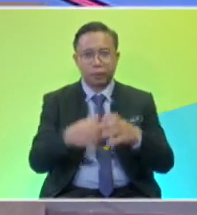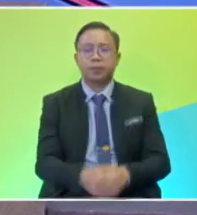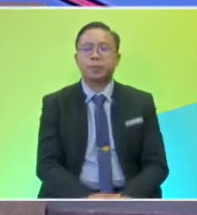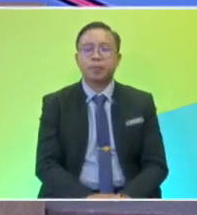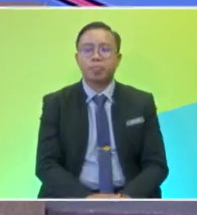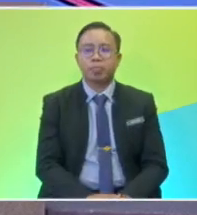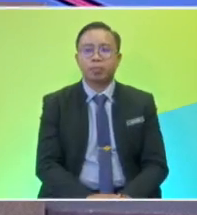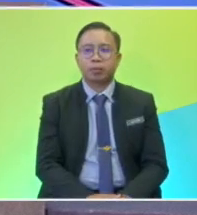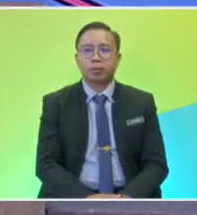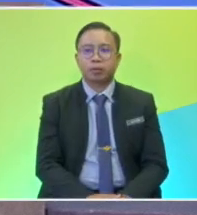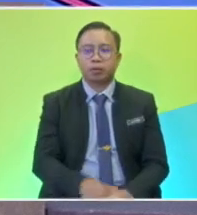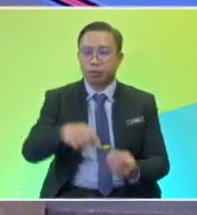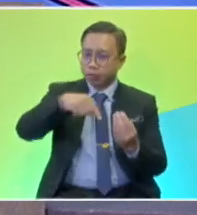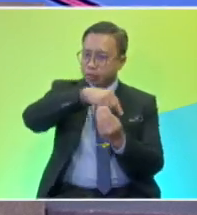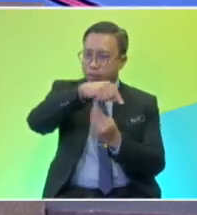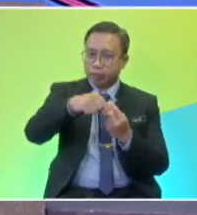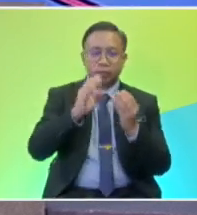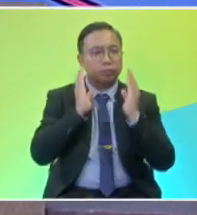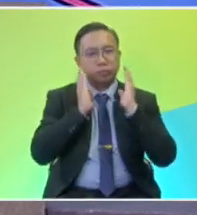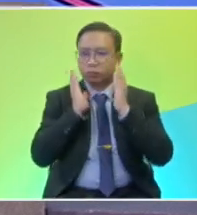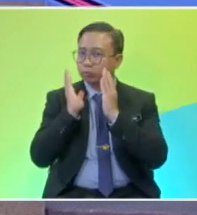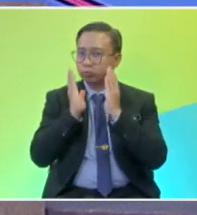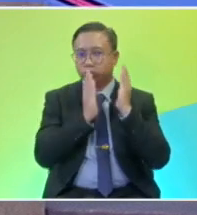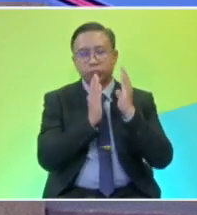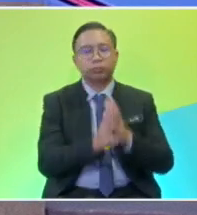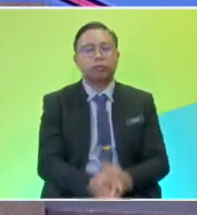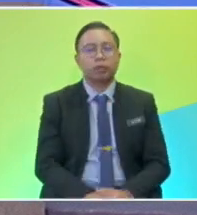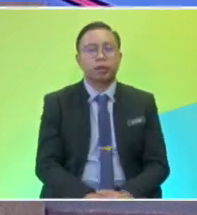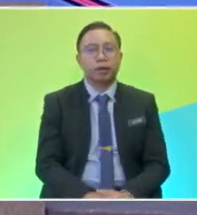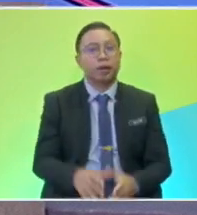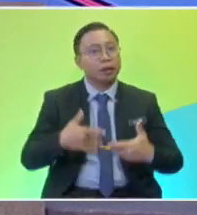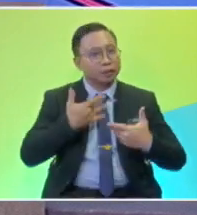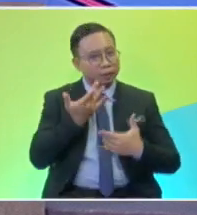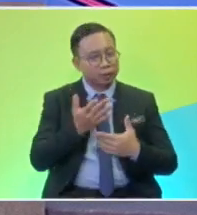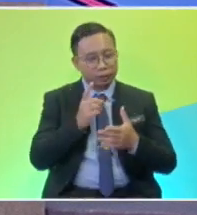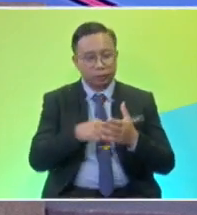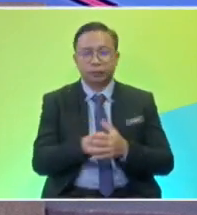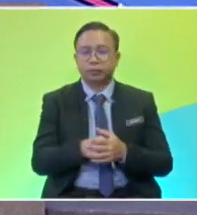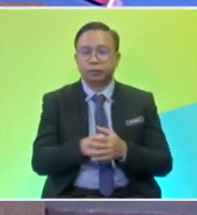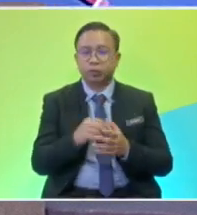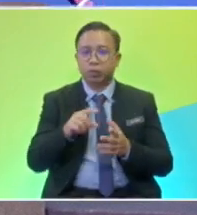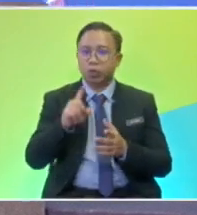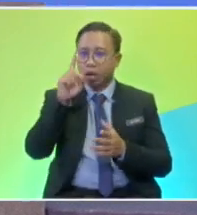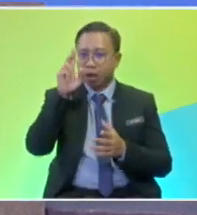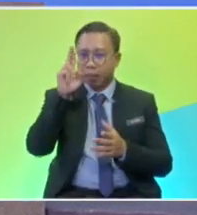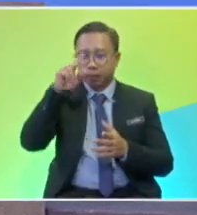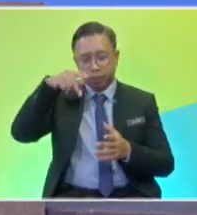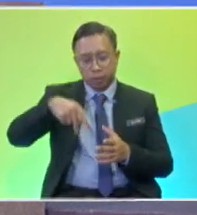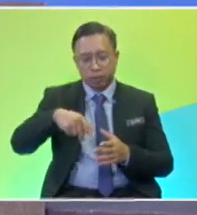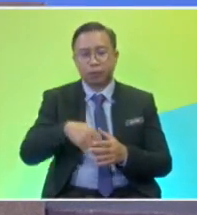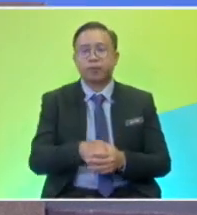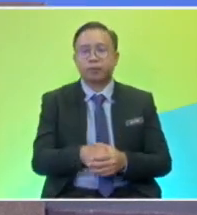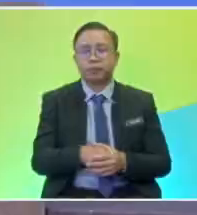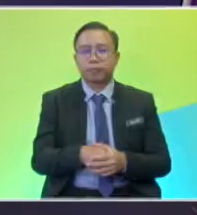rotate, how you rotate? Like that? Feels so good. We go up and down. We do exercise left